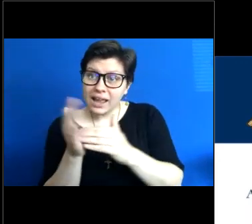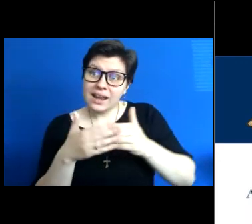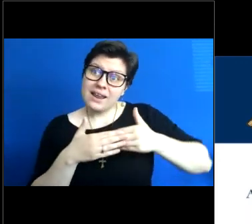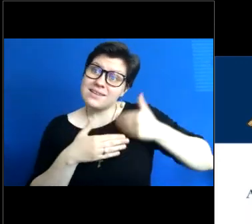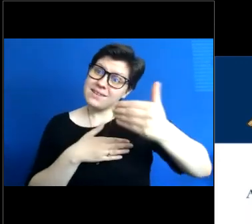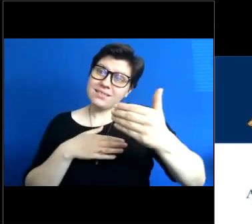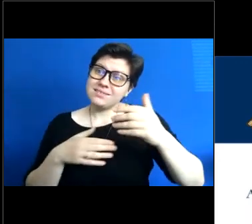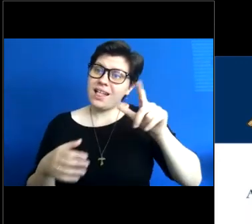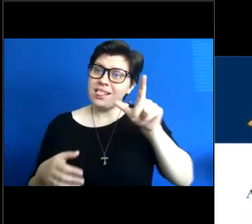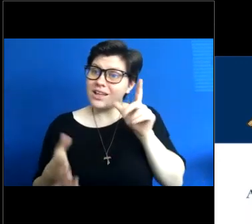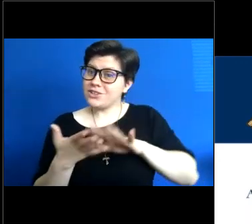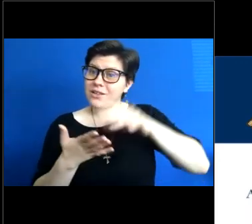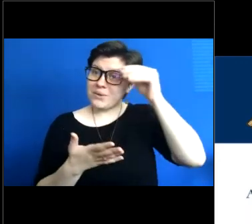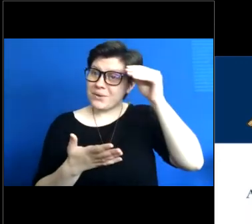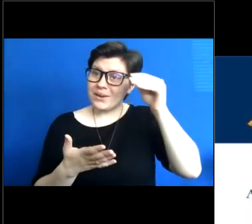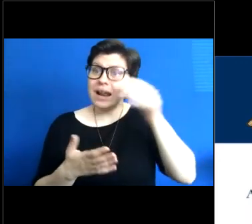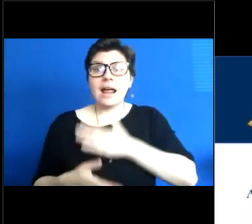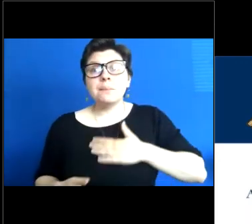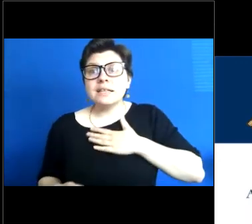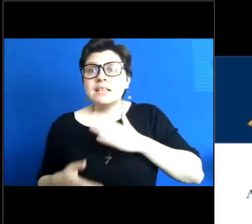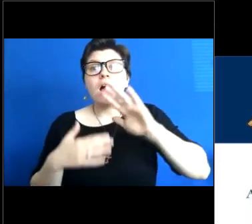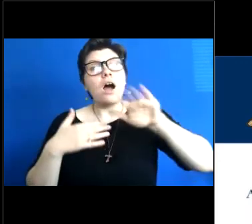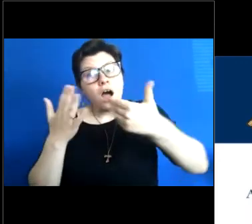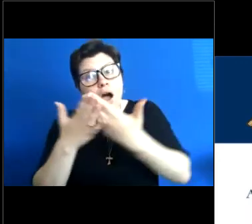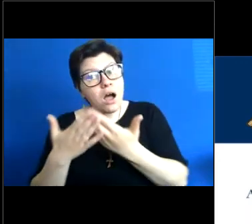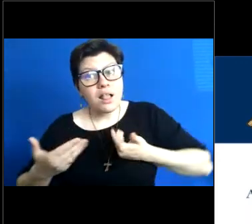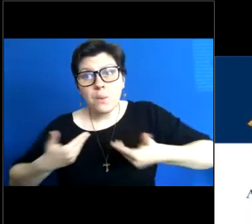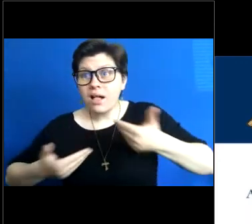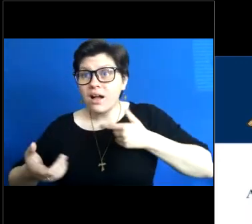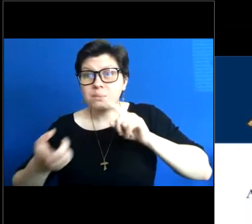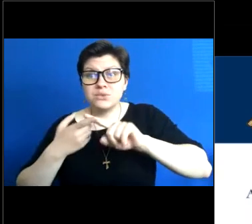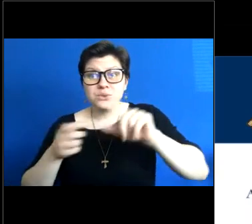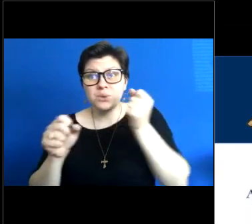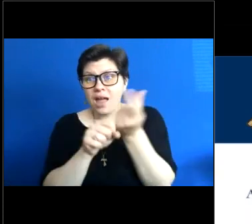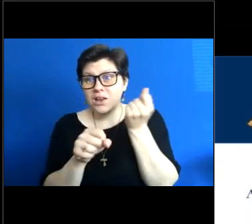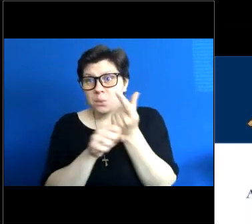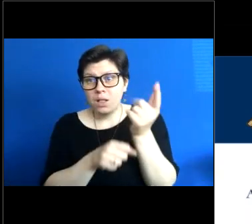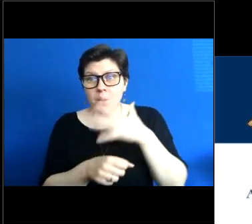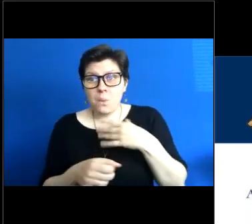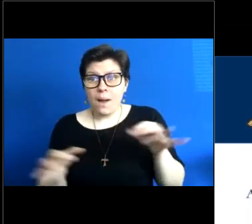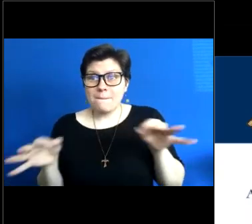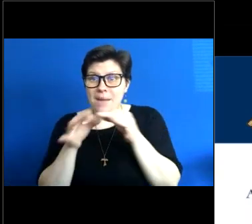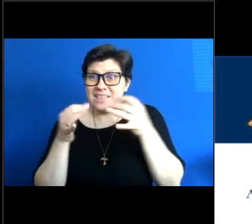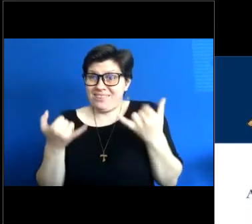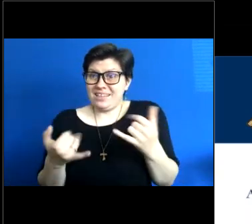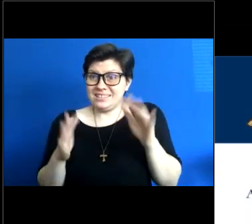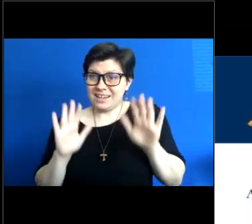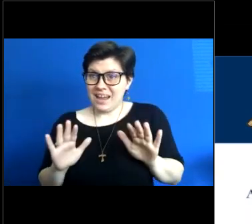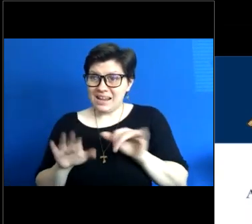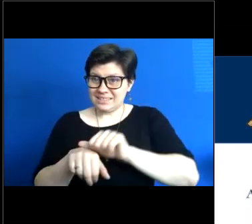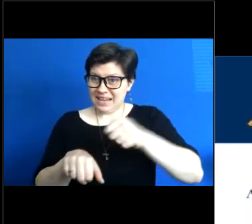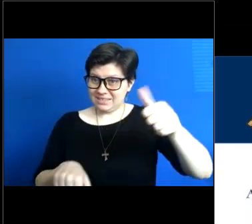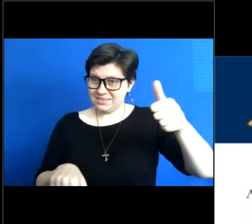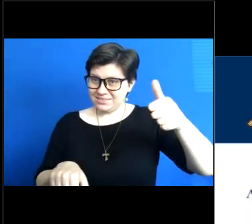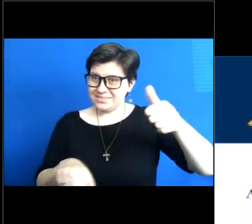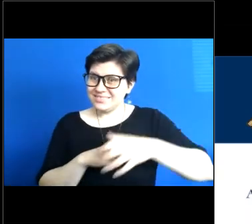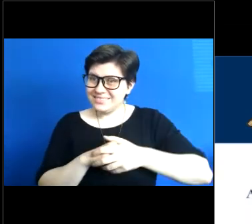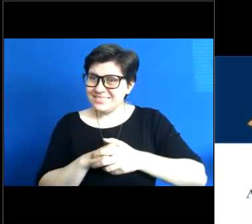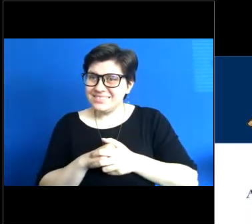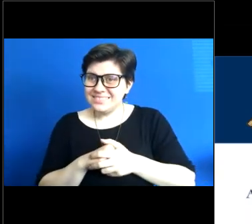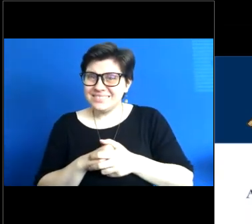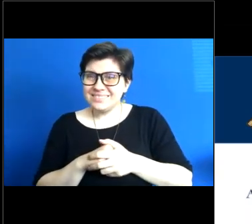Lunch and Learn. And please, all are welcome to our annual White Mass this Sunday at 10 a.m. and